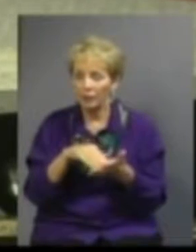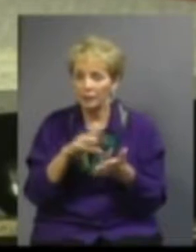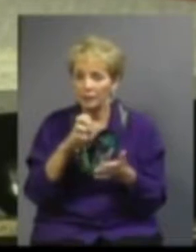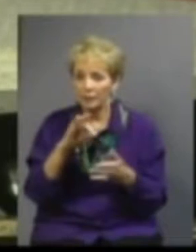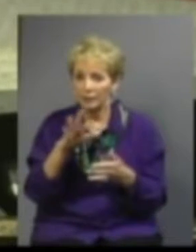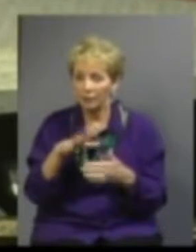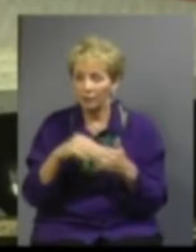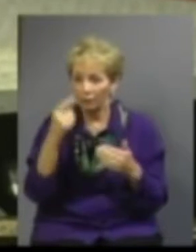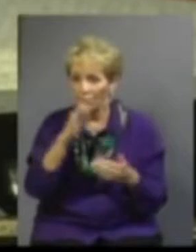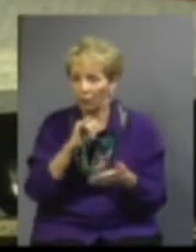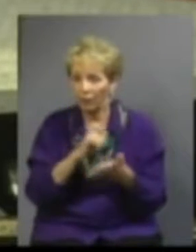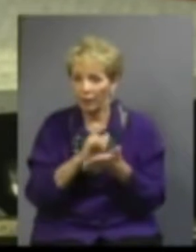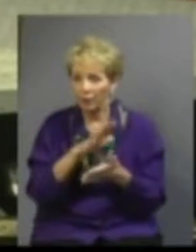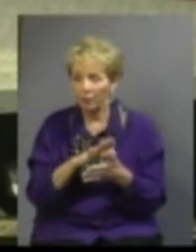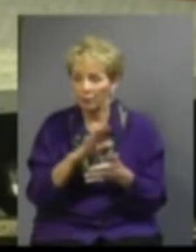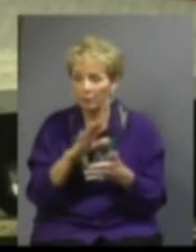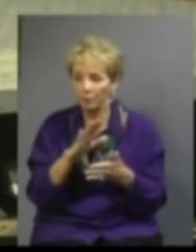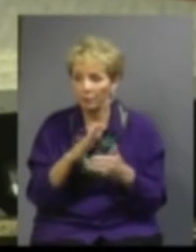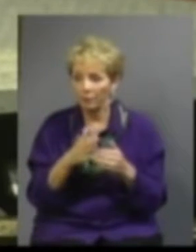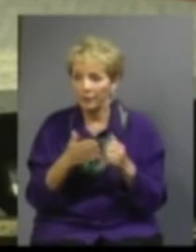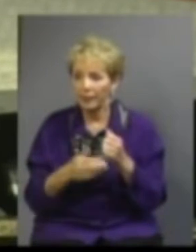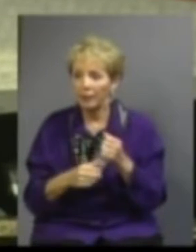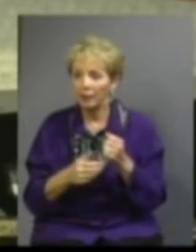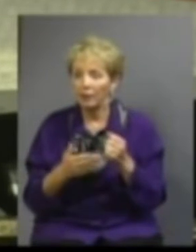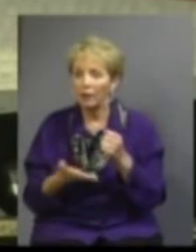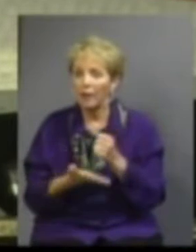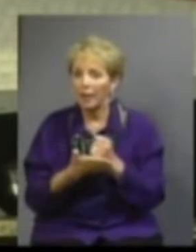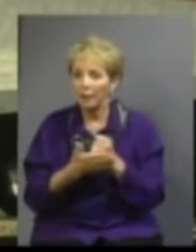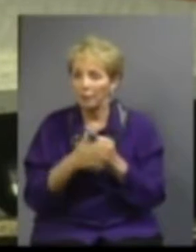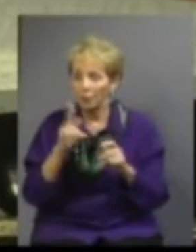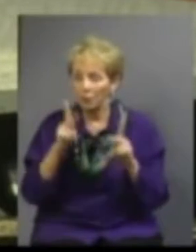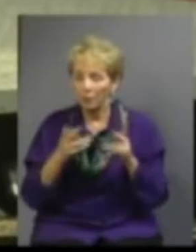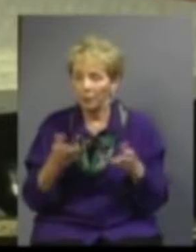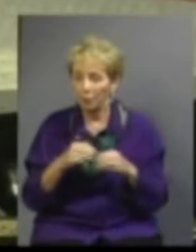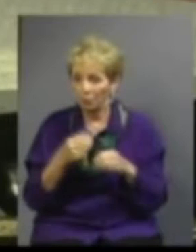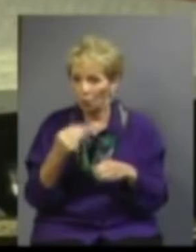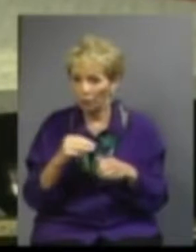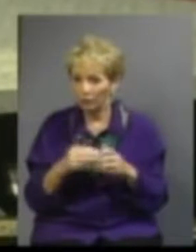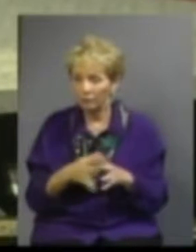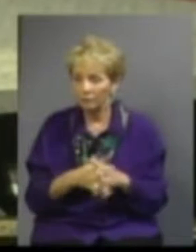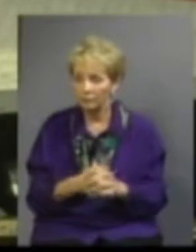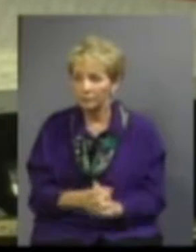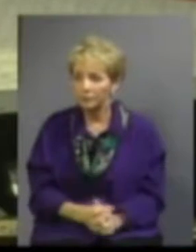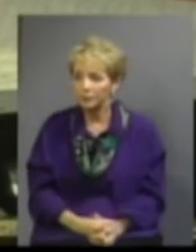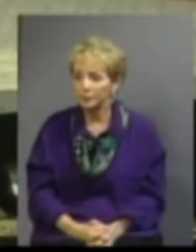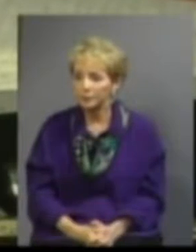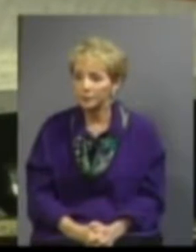$4,695, and this is for their crisis assistance program for residents of Morganton.